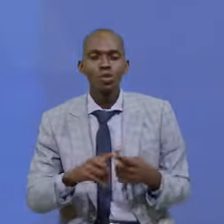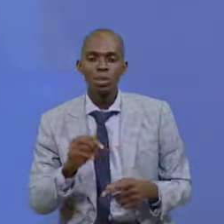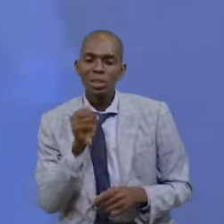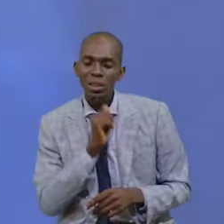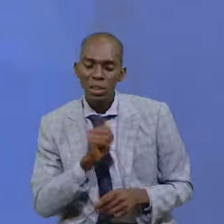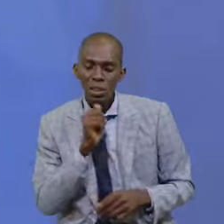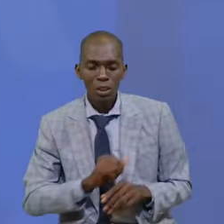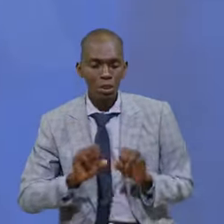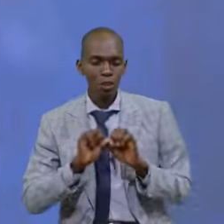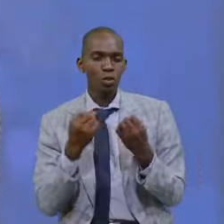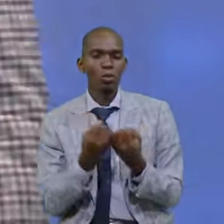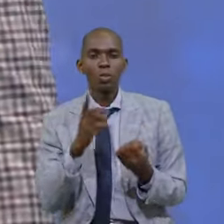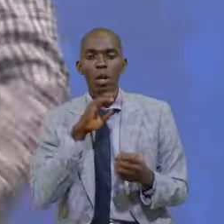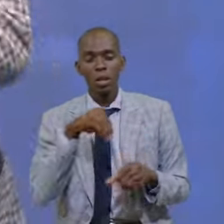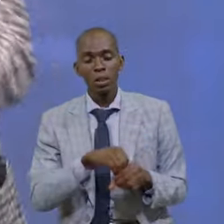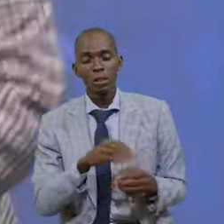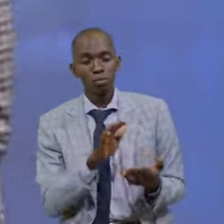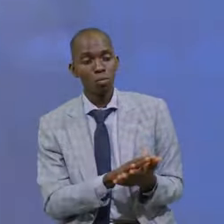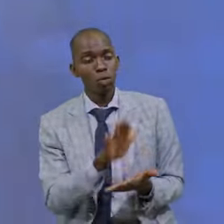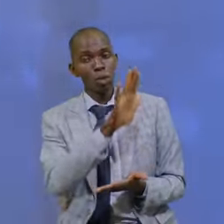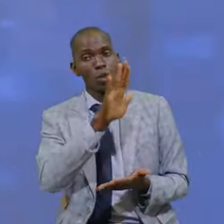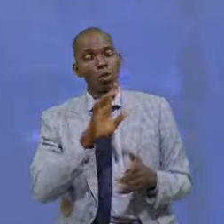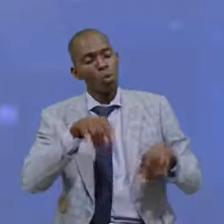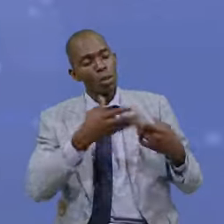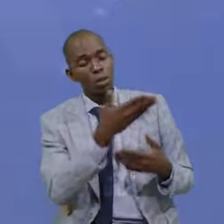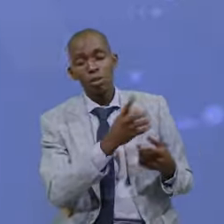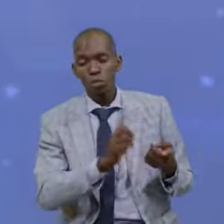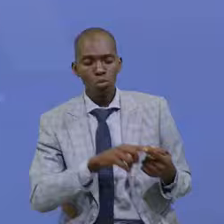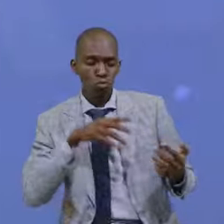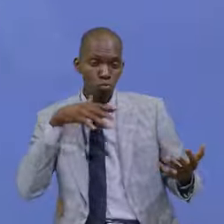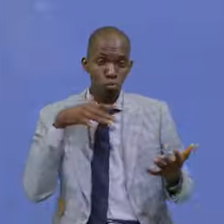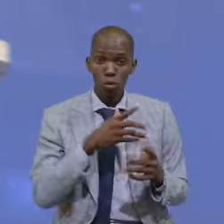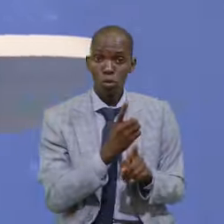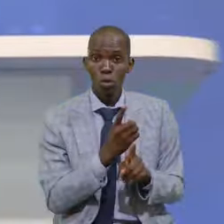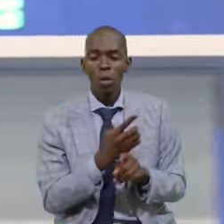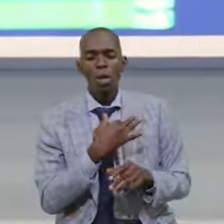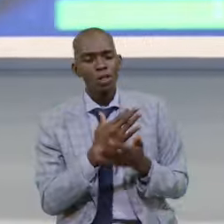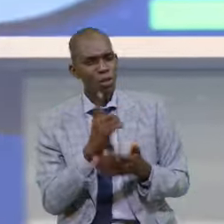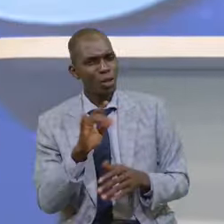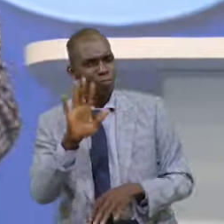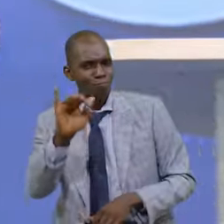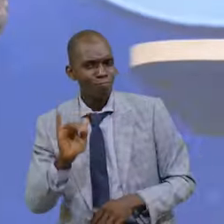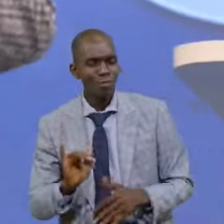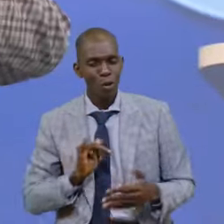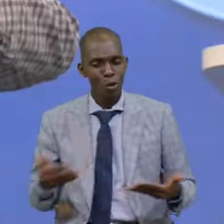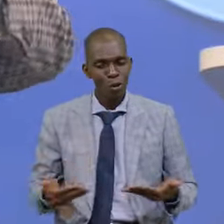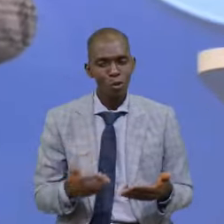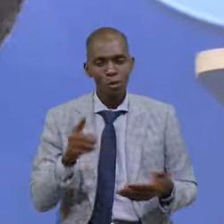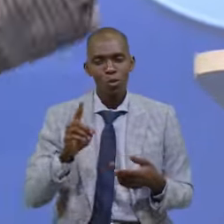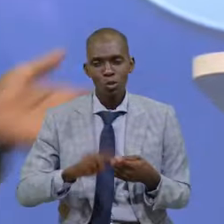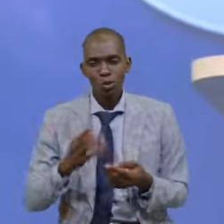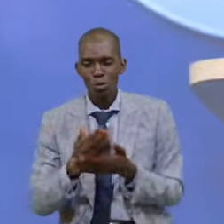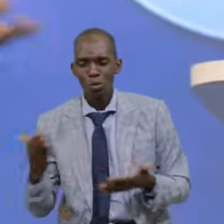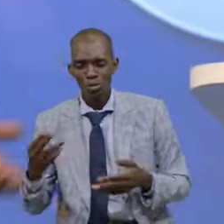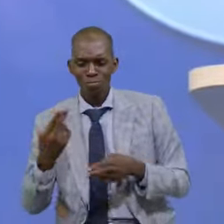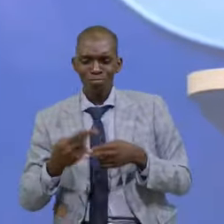are there in college and you want to study, and somebody begins to tell you there's something they call the name, but the